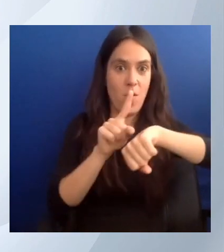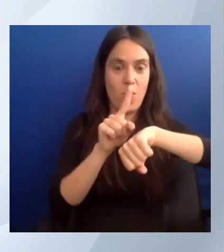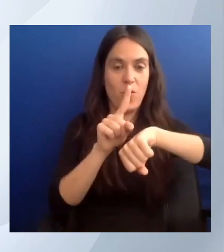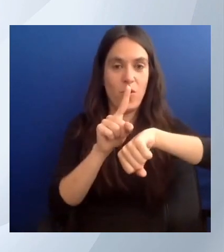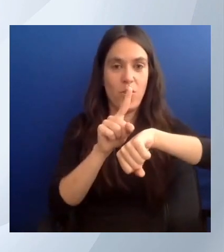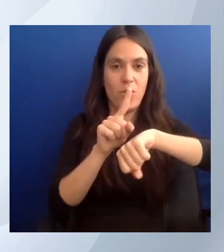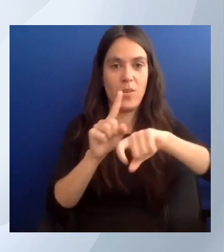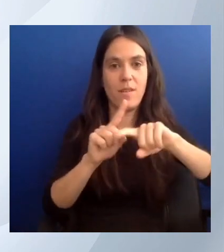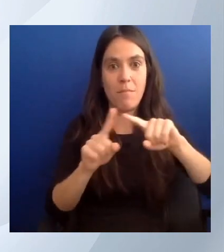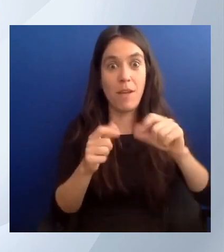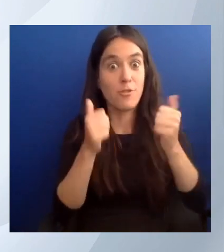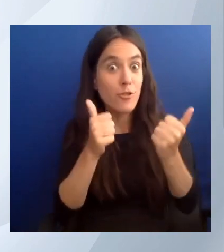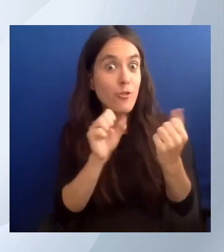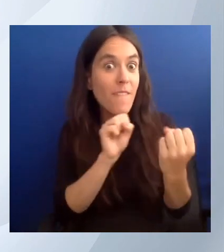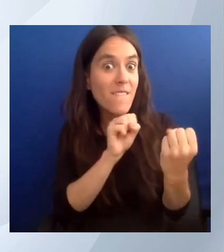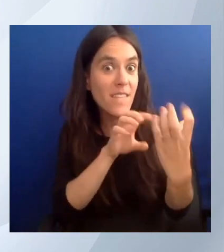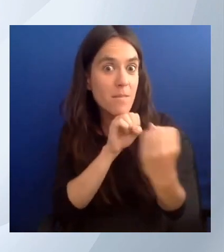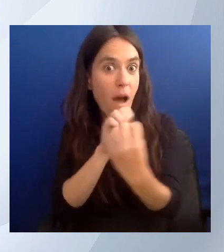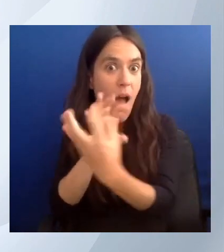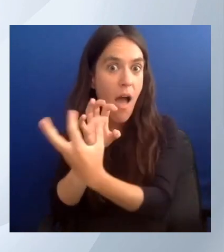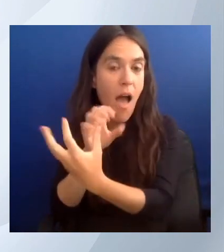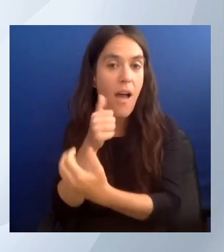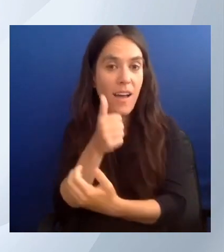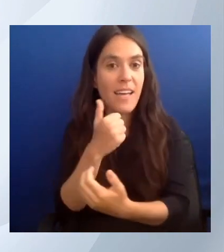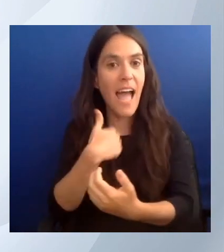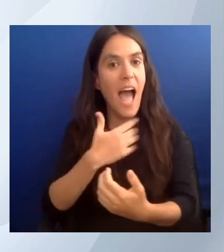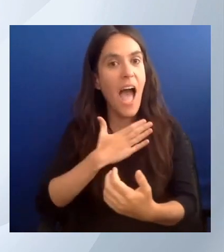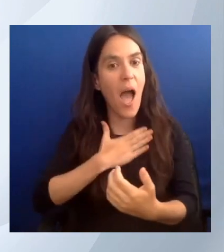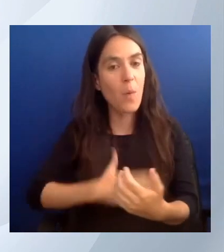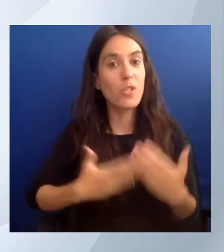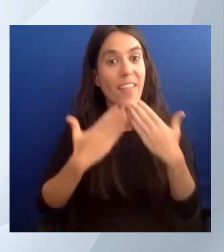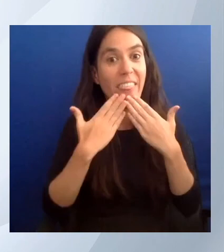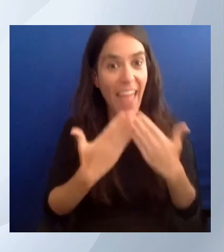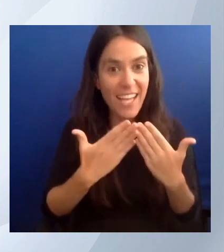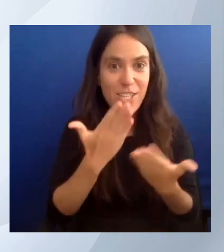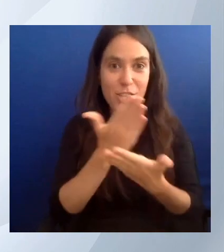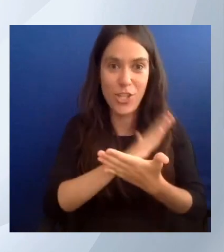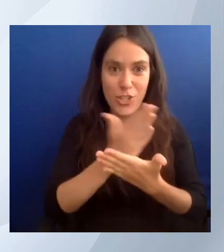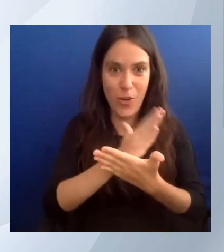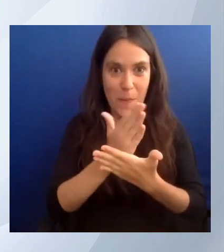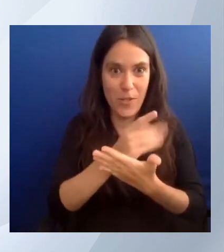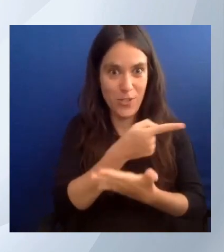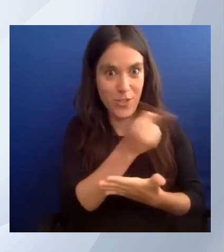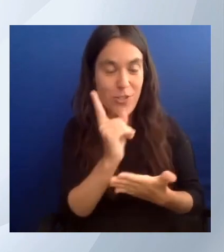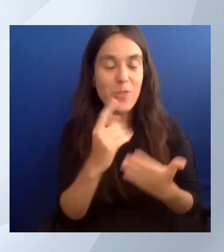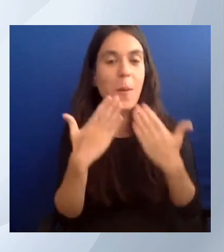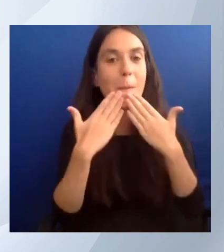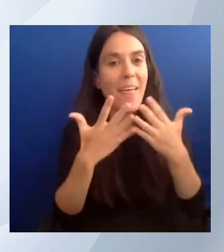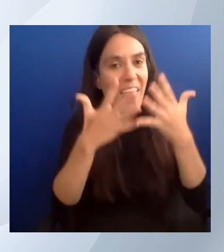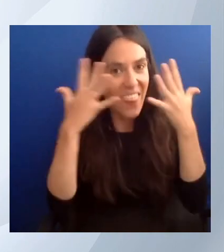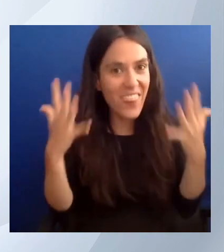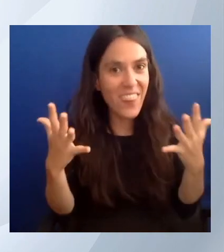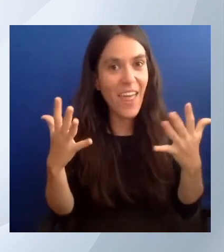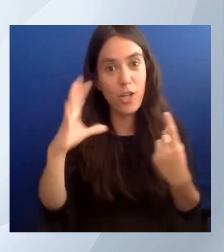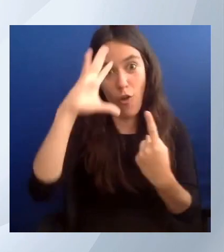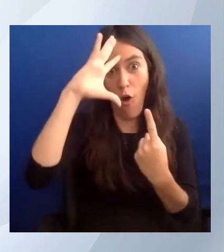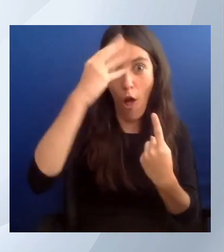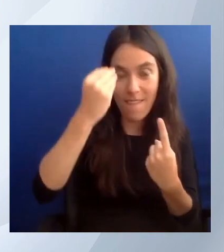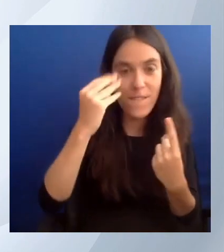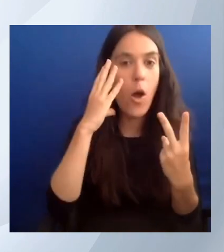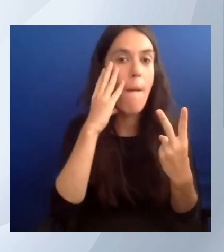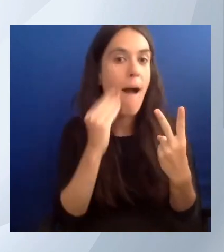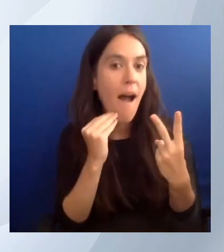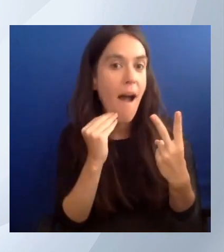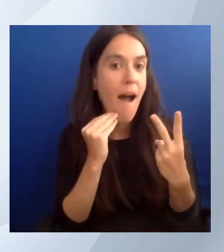great feedback, and I just want to thank them. So a big thank you to Oliver, Maya, and